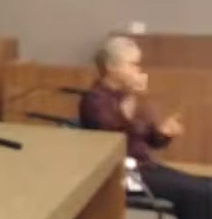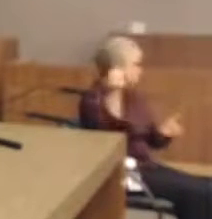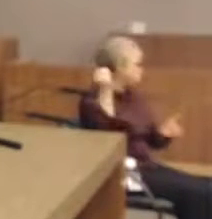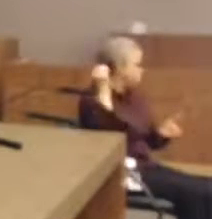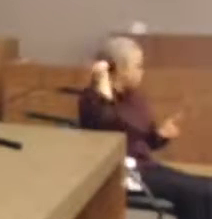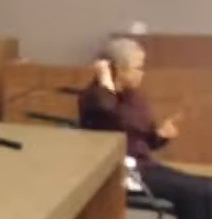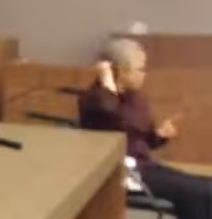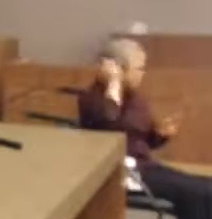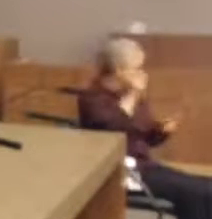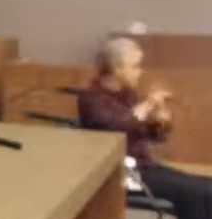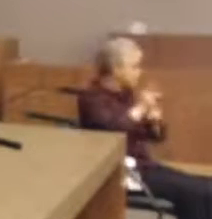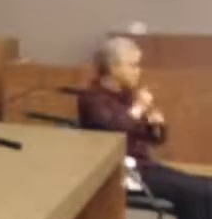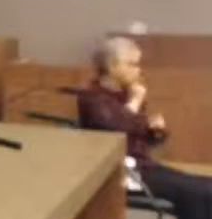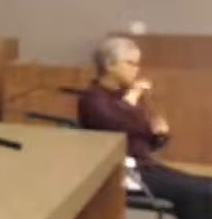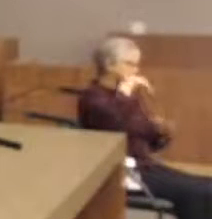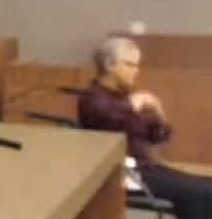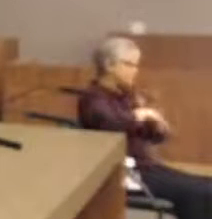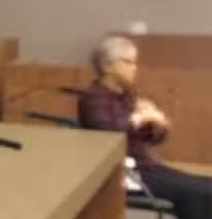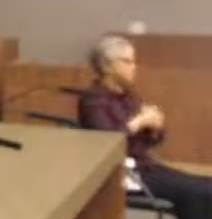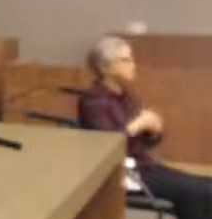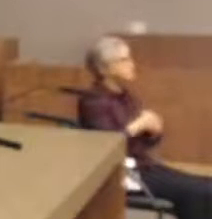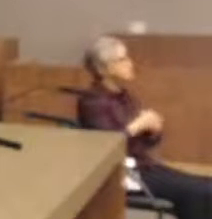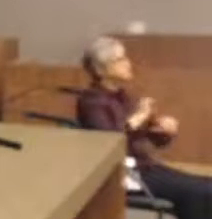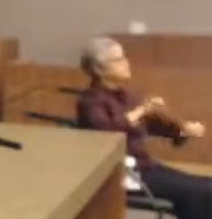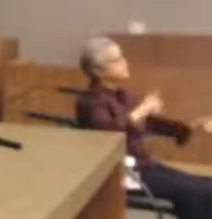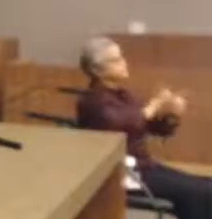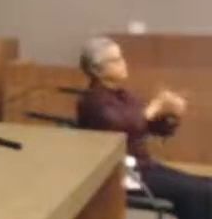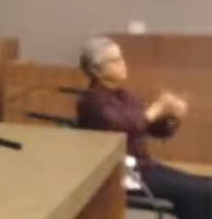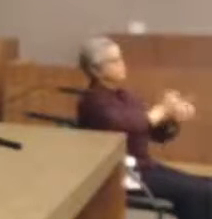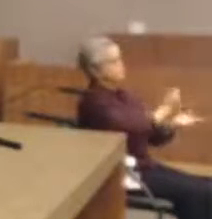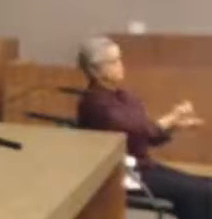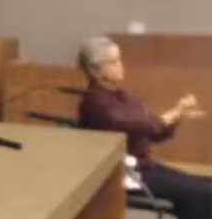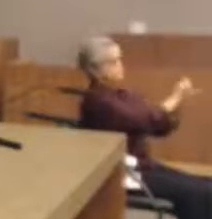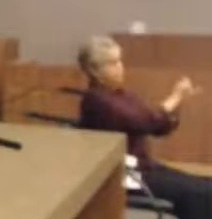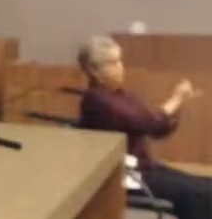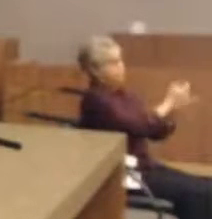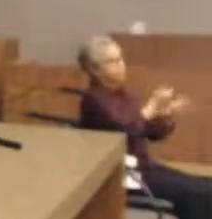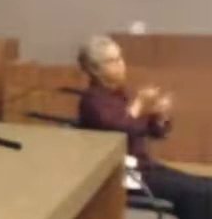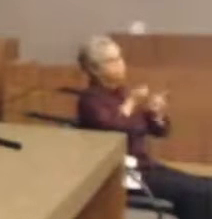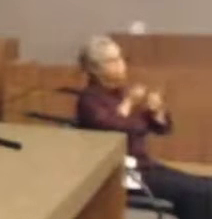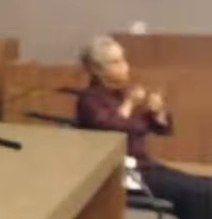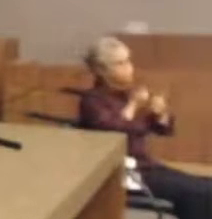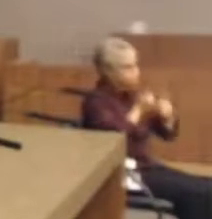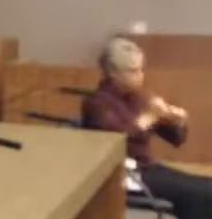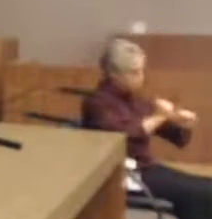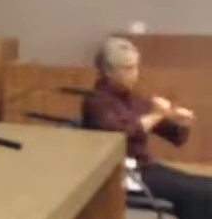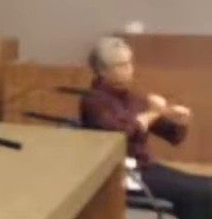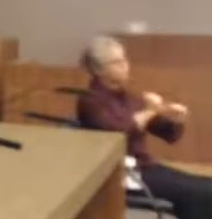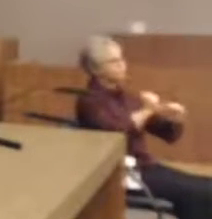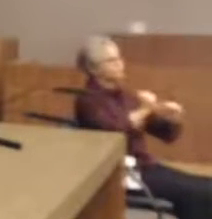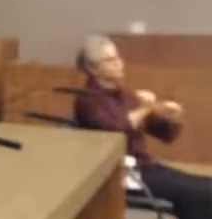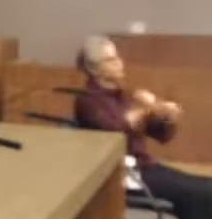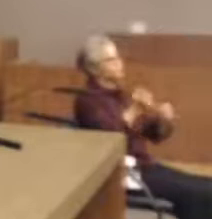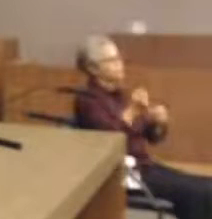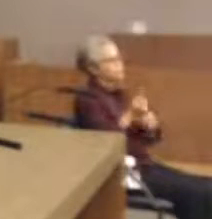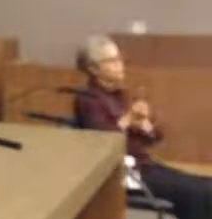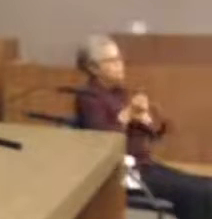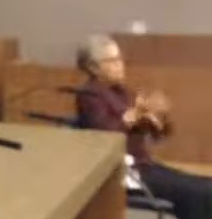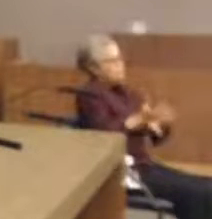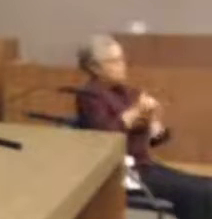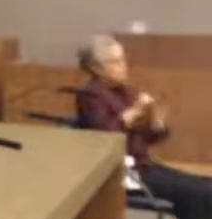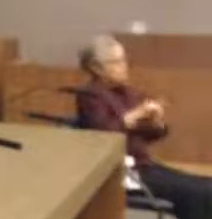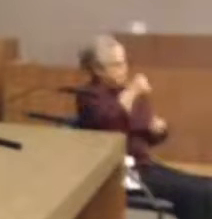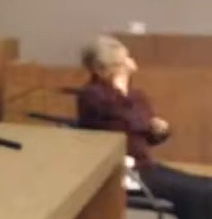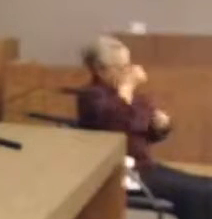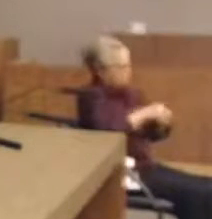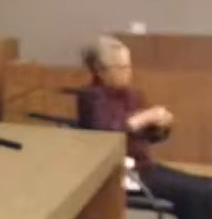later when we're doing trauma work and therapy will be to try to get that amygdala, that memory to fade enough to not cause that reaction over